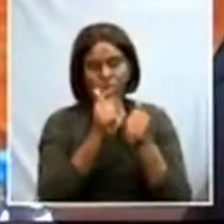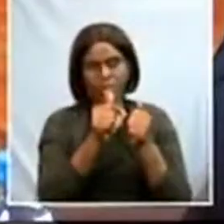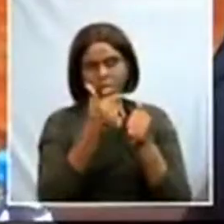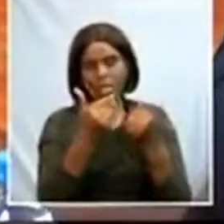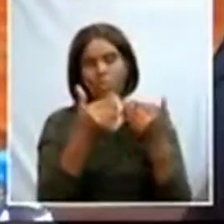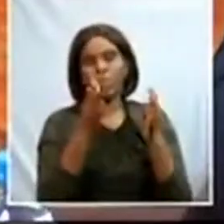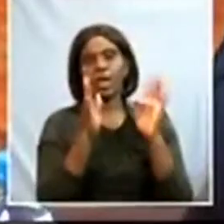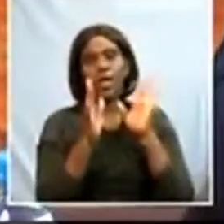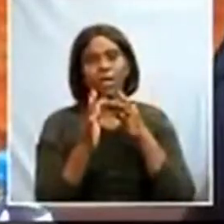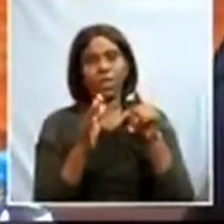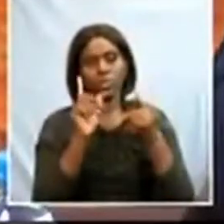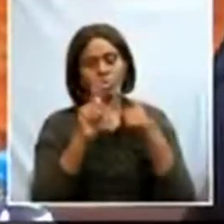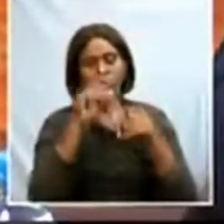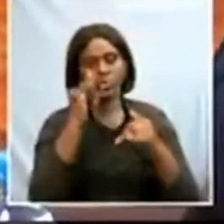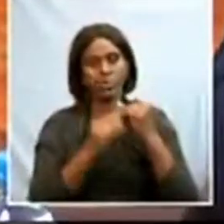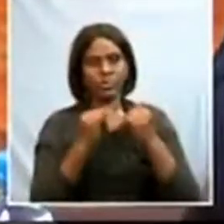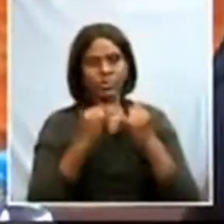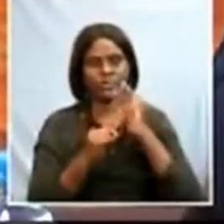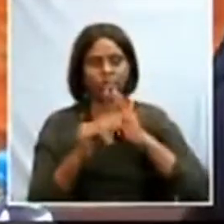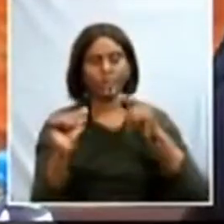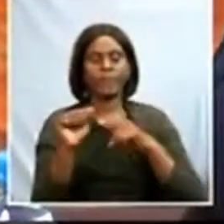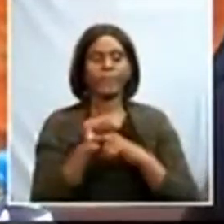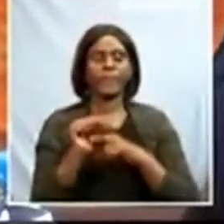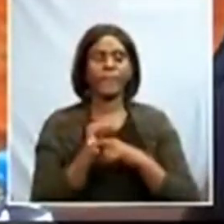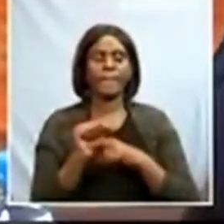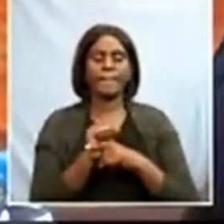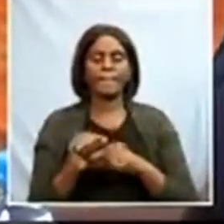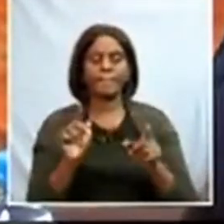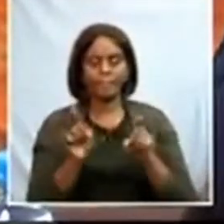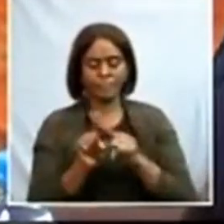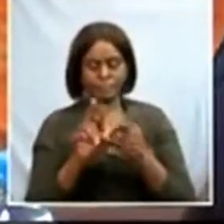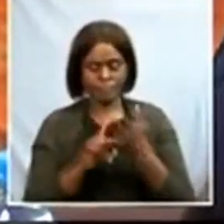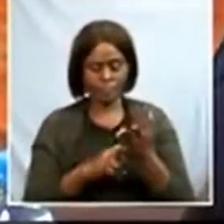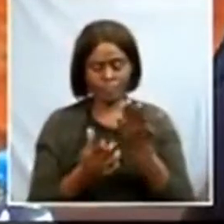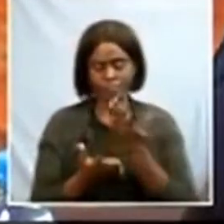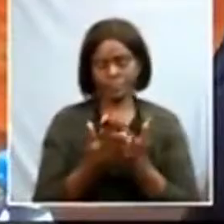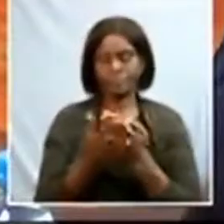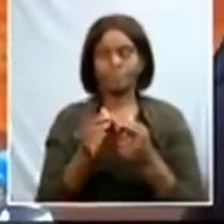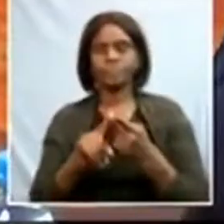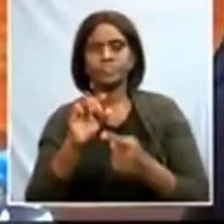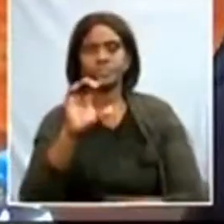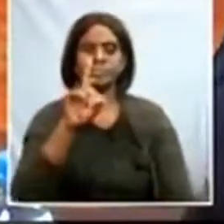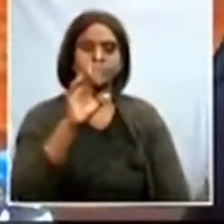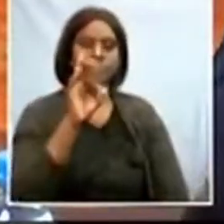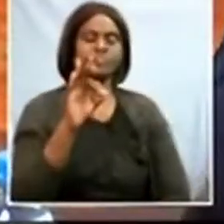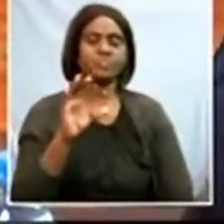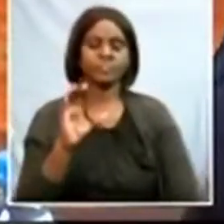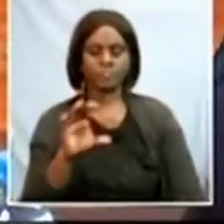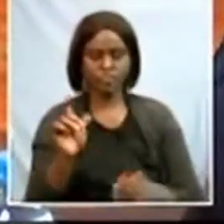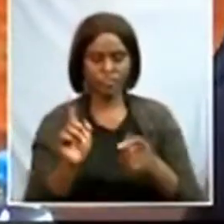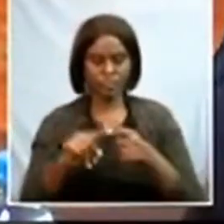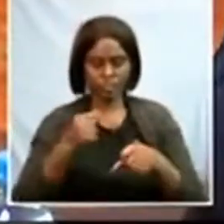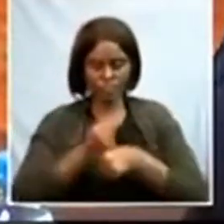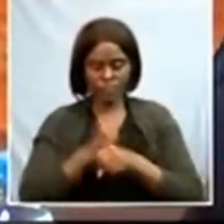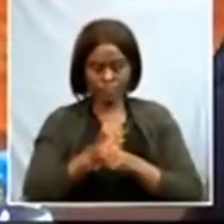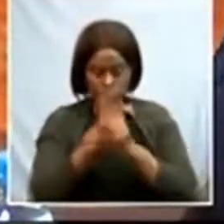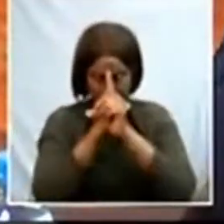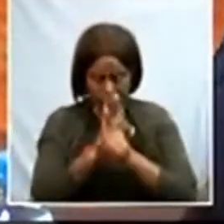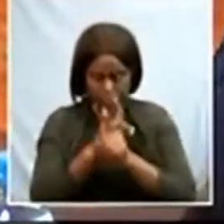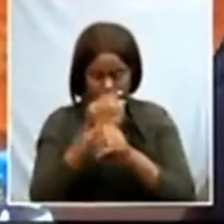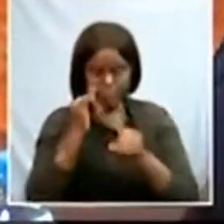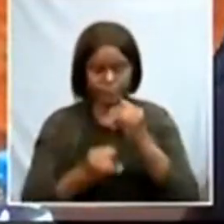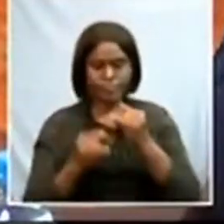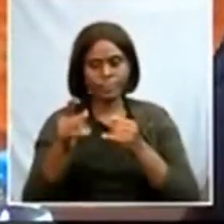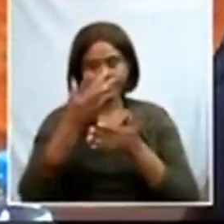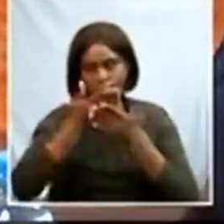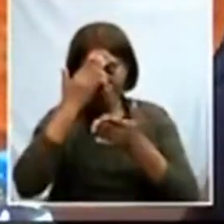now open to complete their training. A report has been done to CDFC to make a final decision as to whether